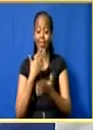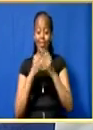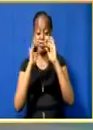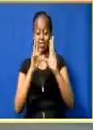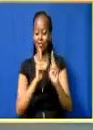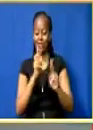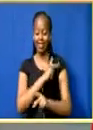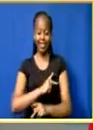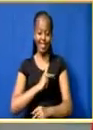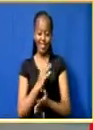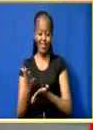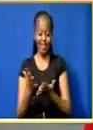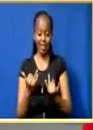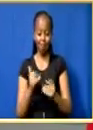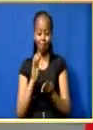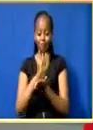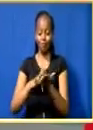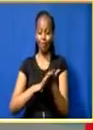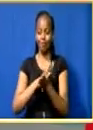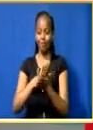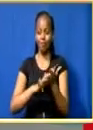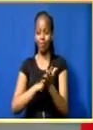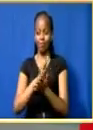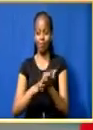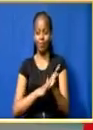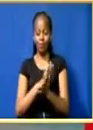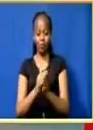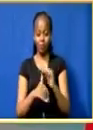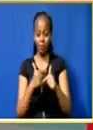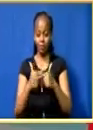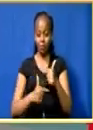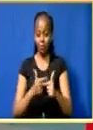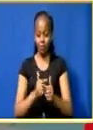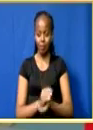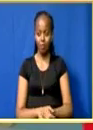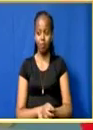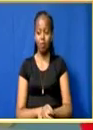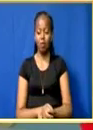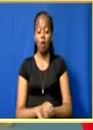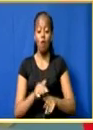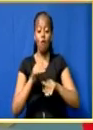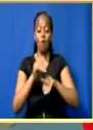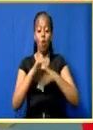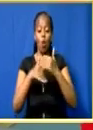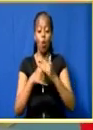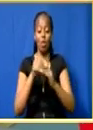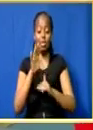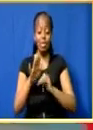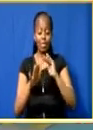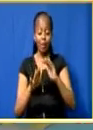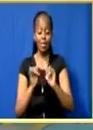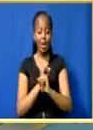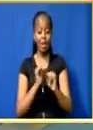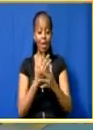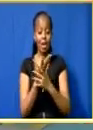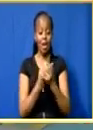kind. Welcome. Now I am putting soap on my hands and washing Following my all hands. The steps. Yes. You can dip